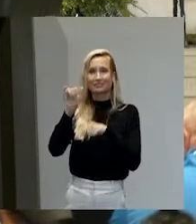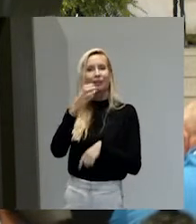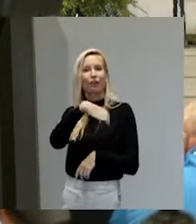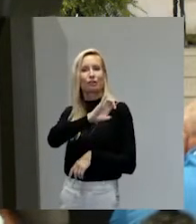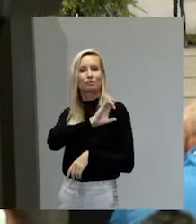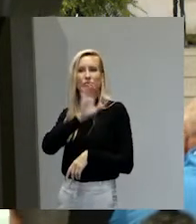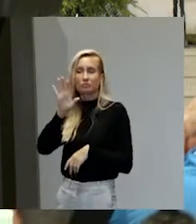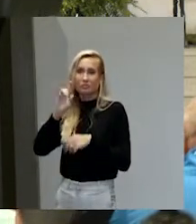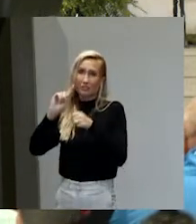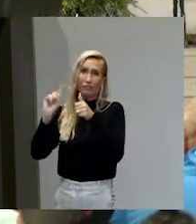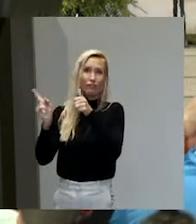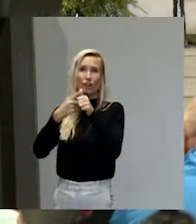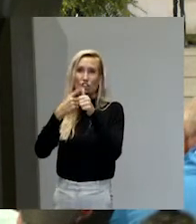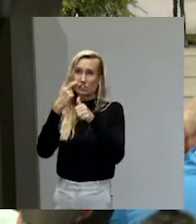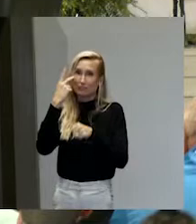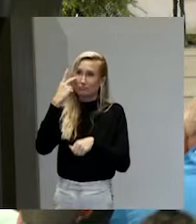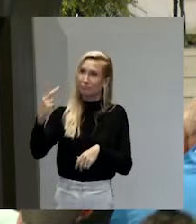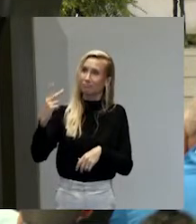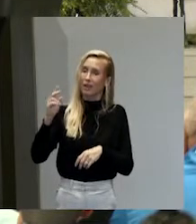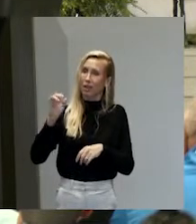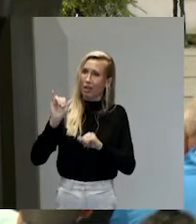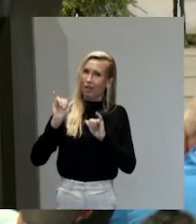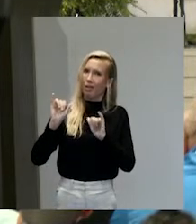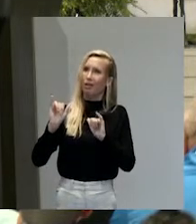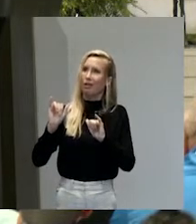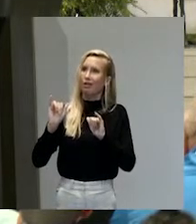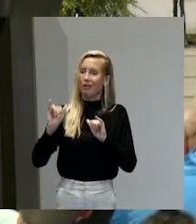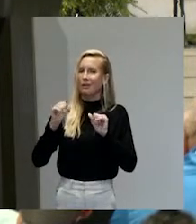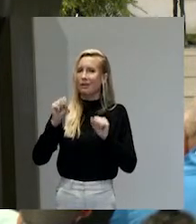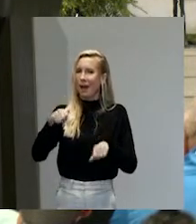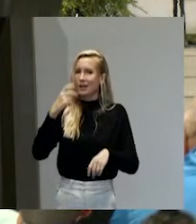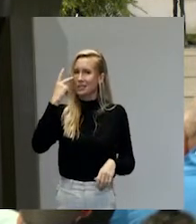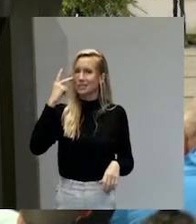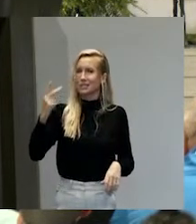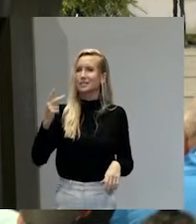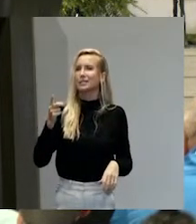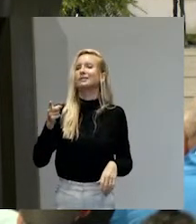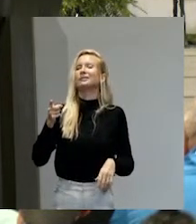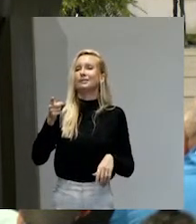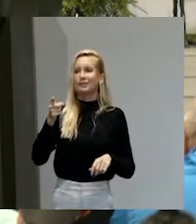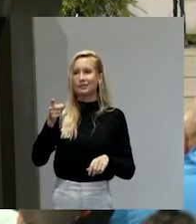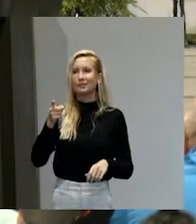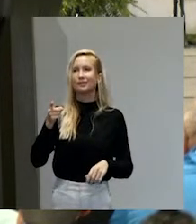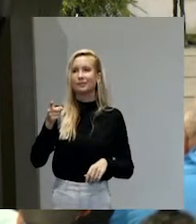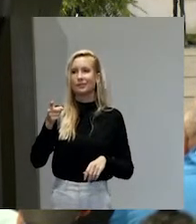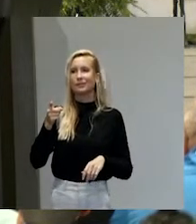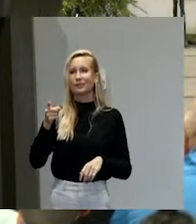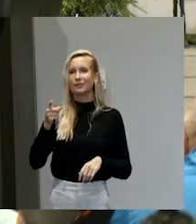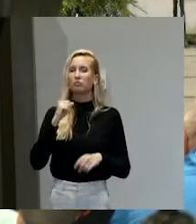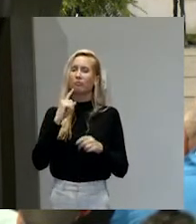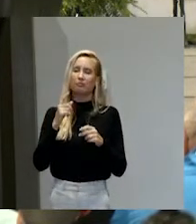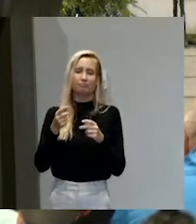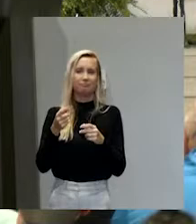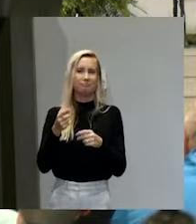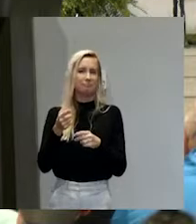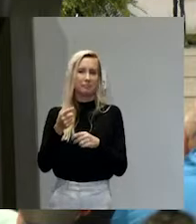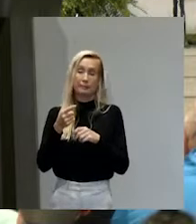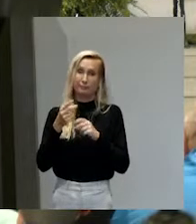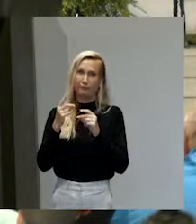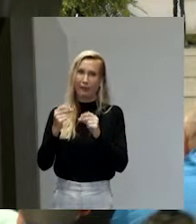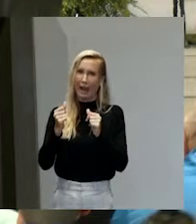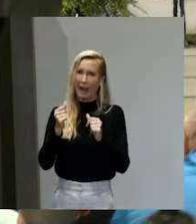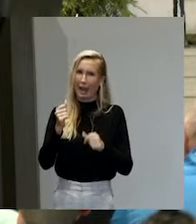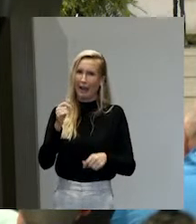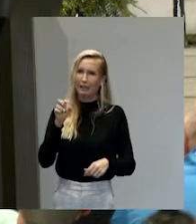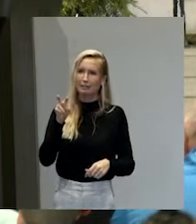can tell that him, because like he asked Violet out like pretty immediately. You could tell it's not